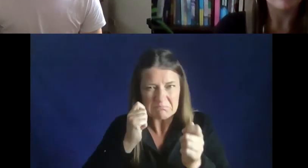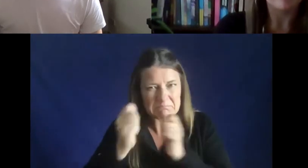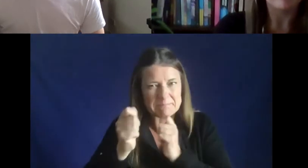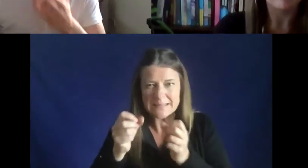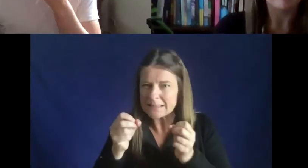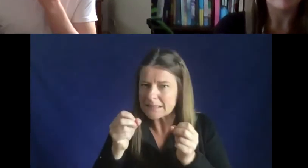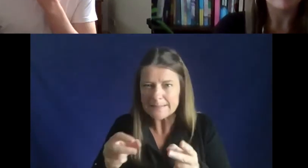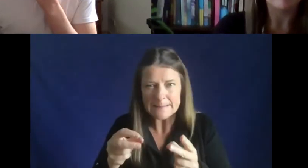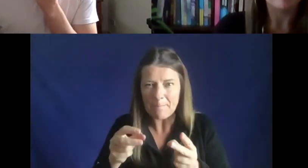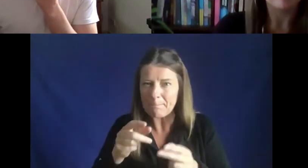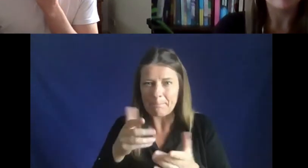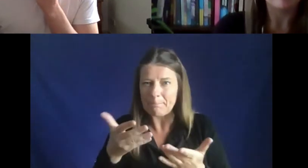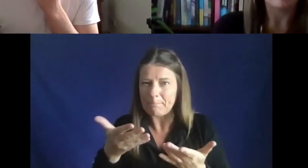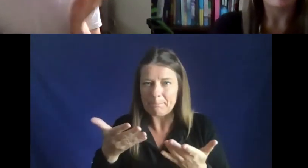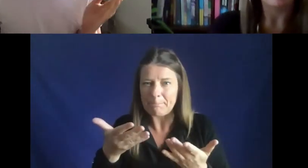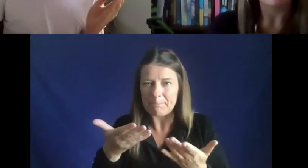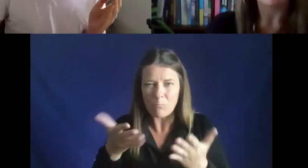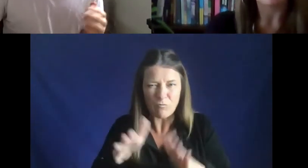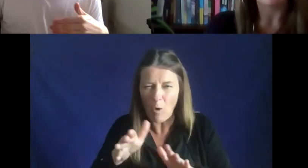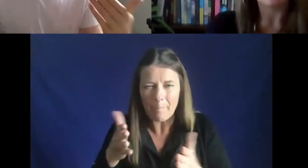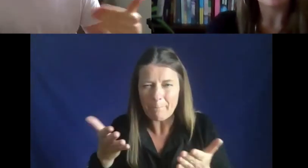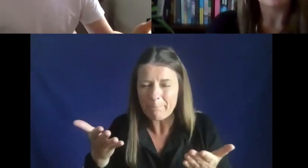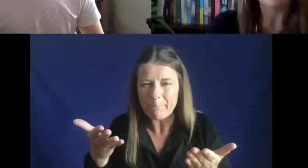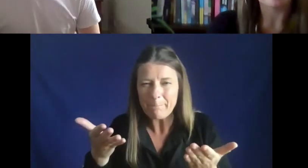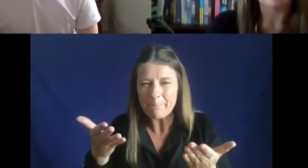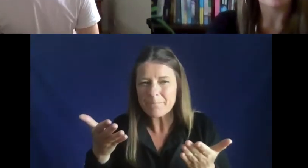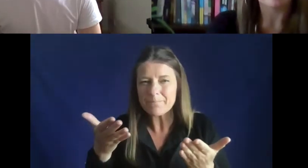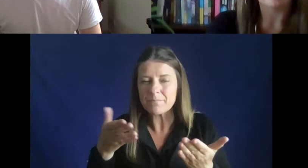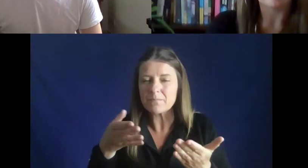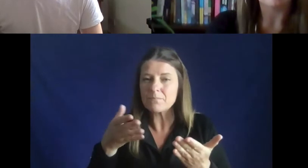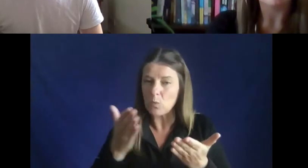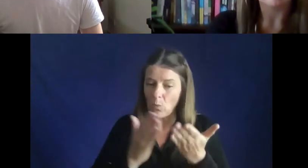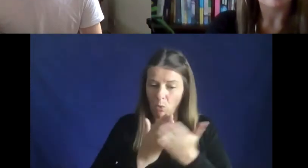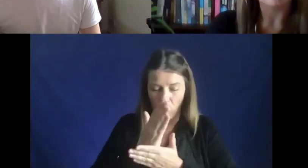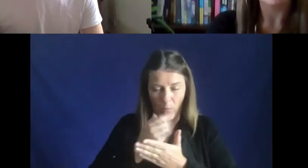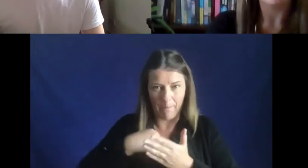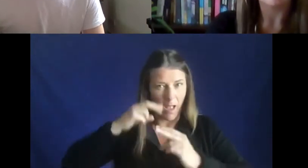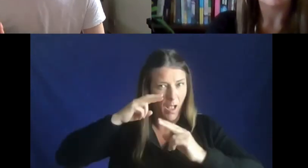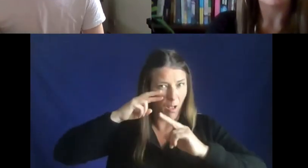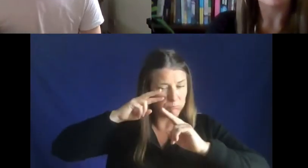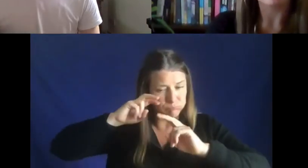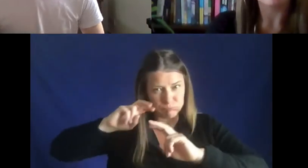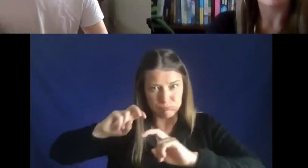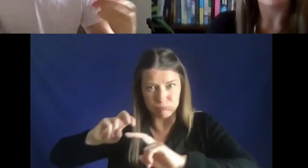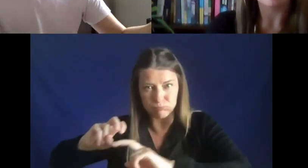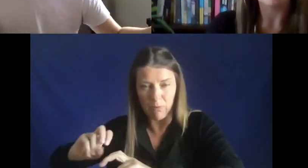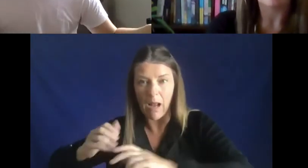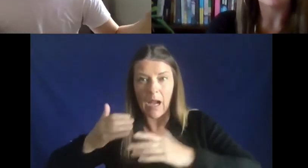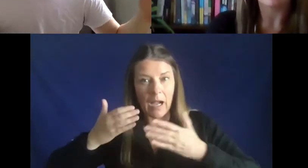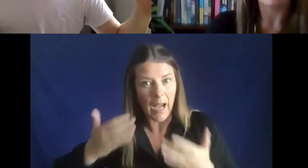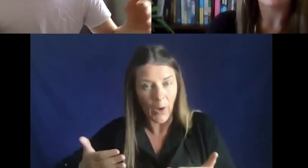so I think that after this, and like continuing the research, every time I see something about a prison now compared to